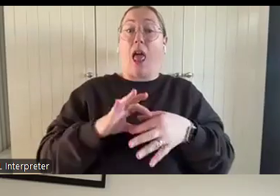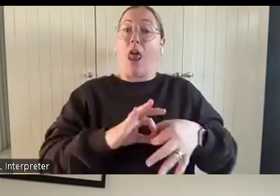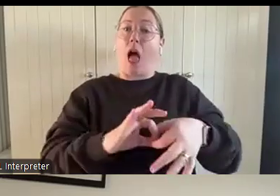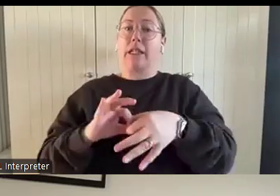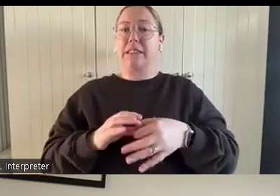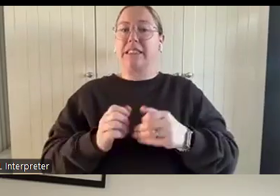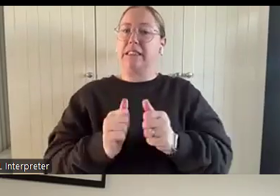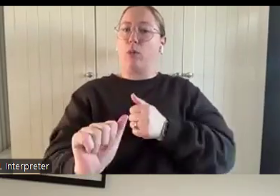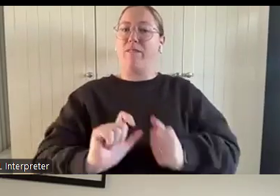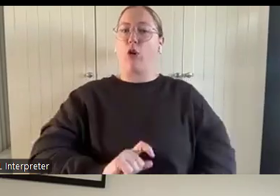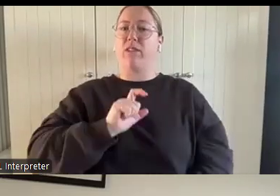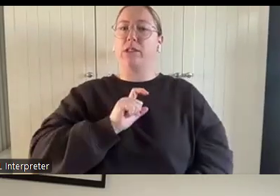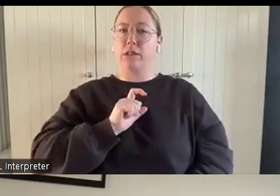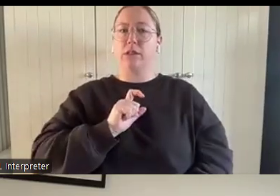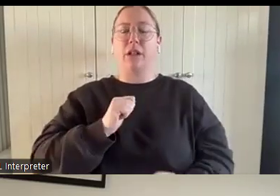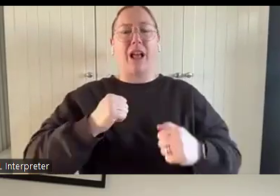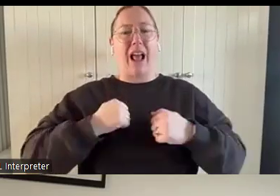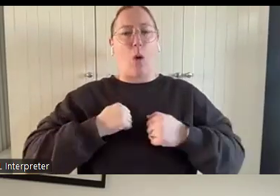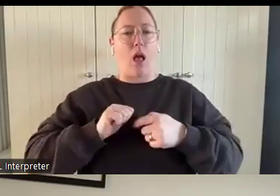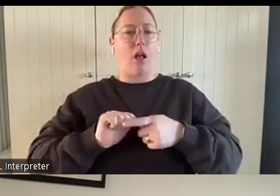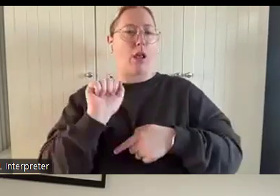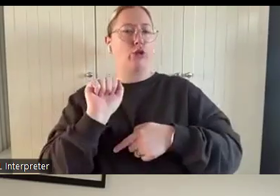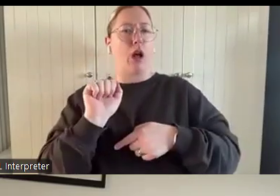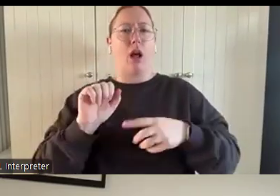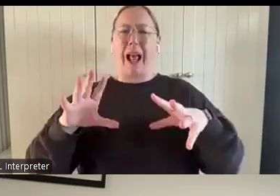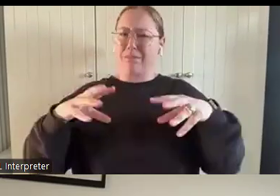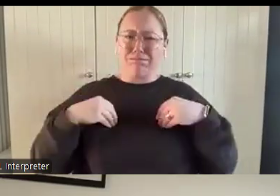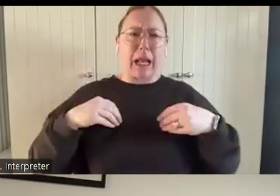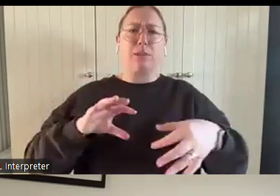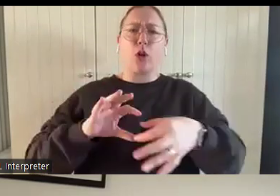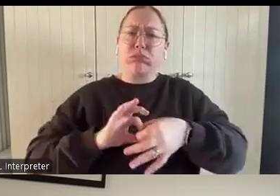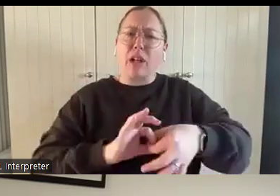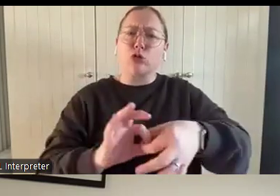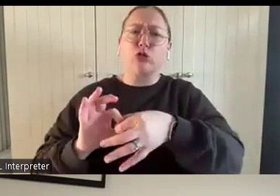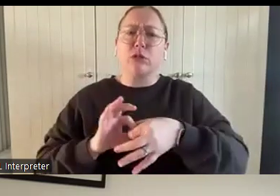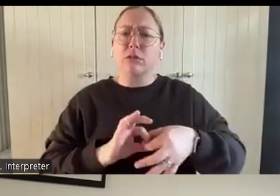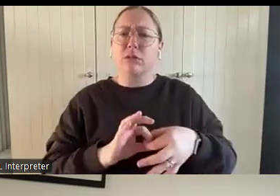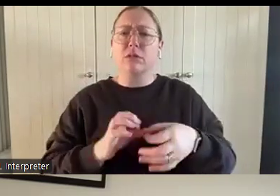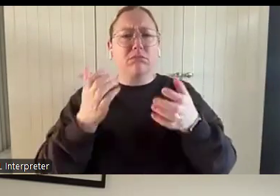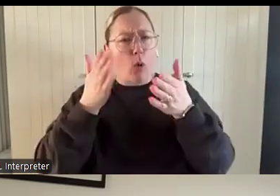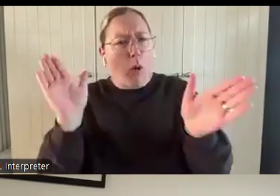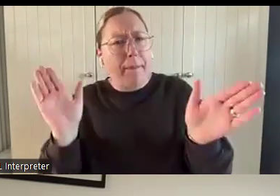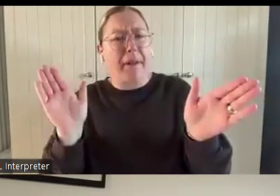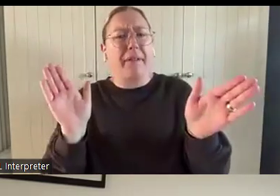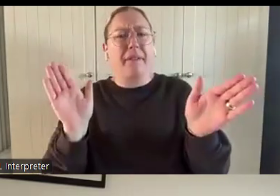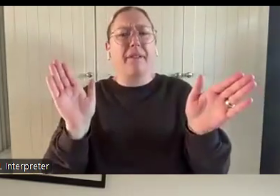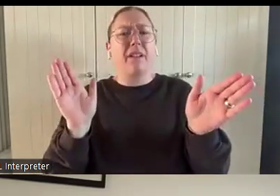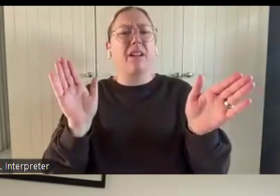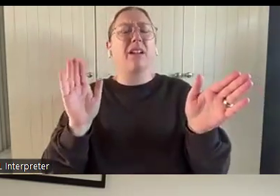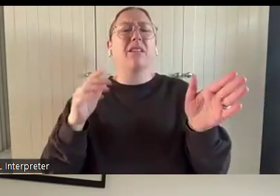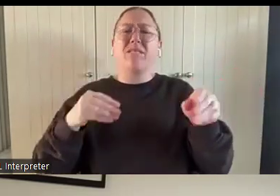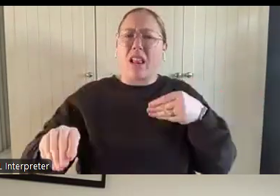are very accepting of co-production. We have management support and an openness about the flexible nature of the